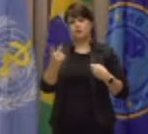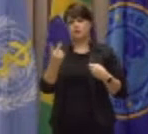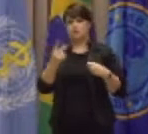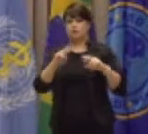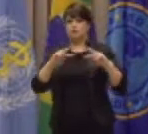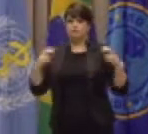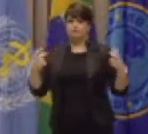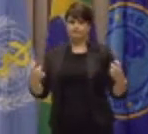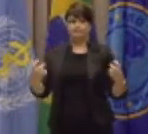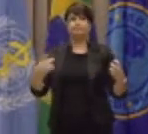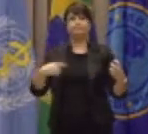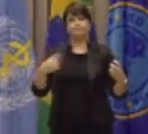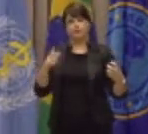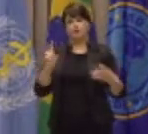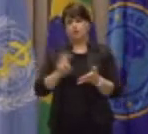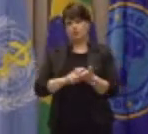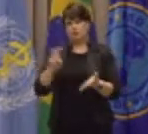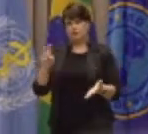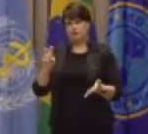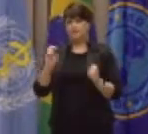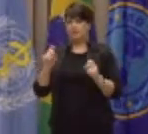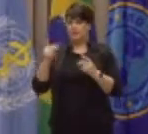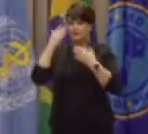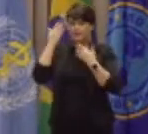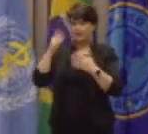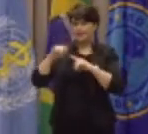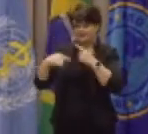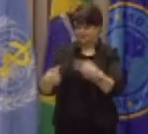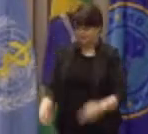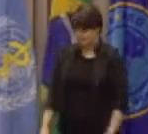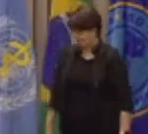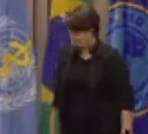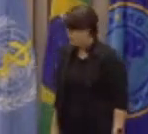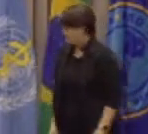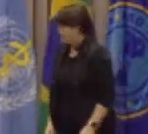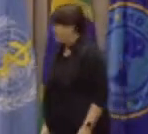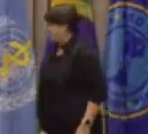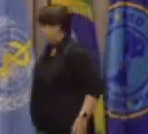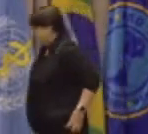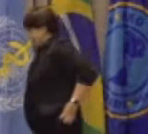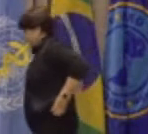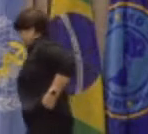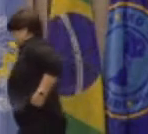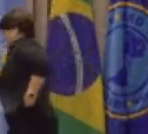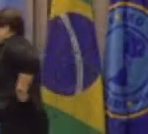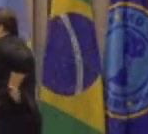and we are going to come back to the second table. Thank you very much.